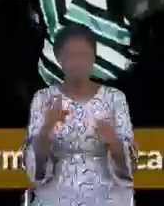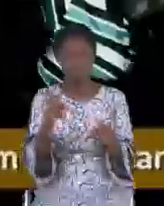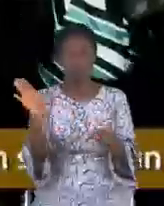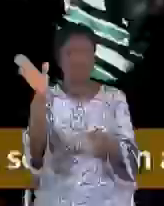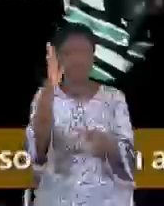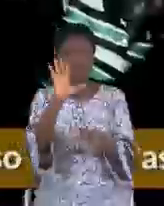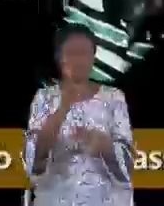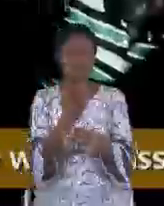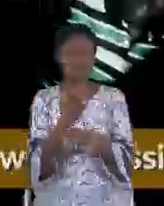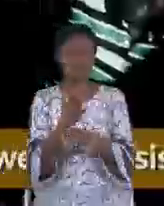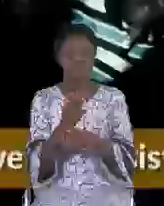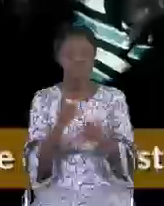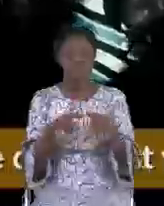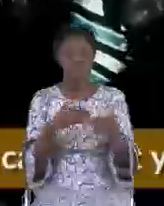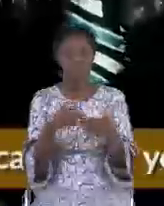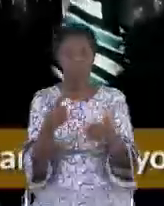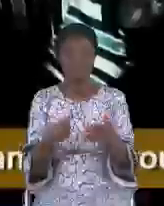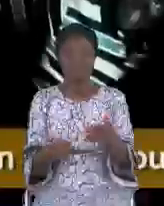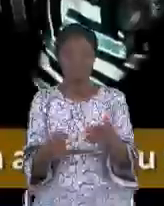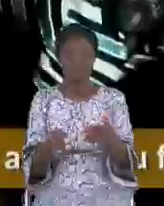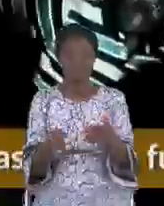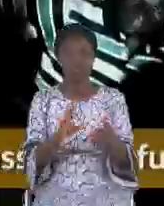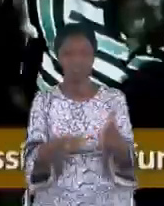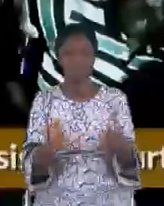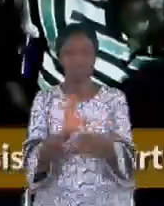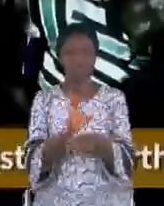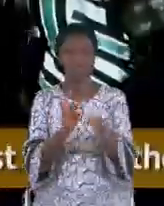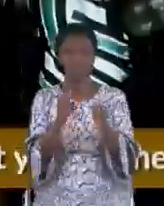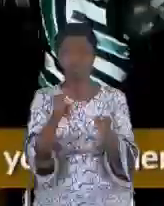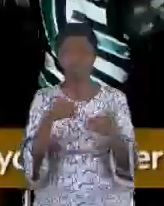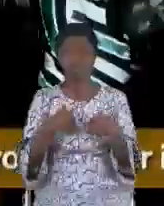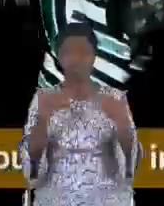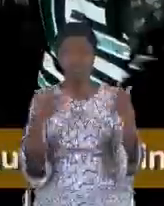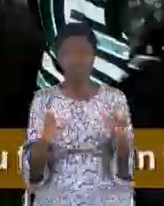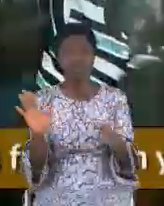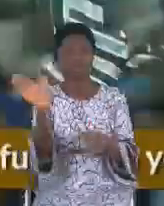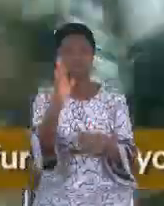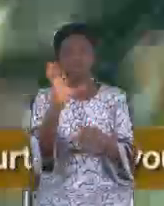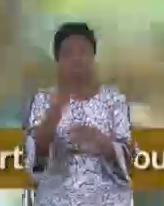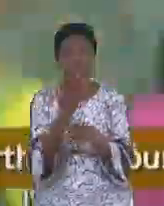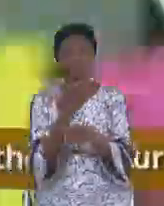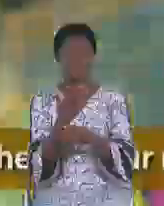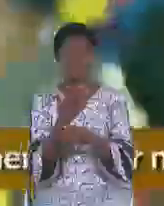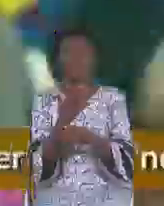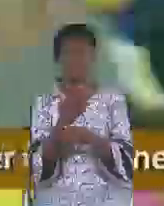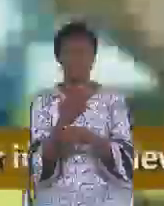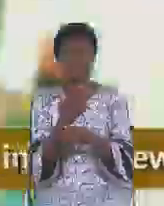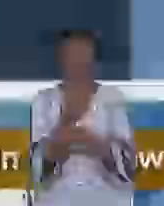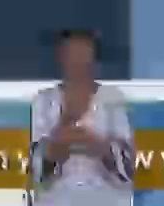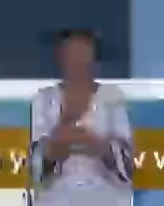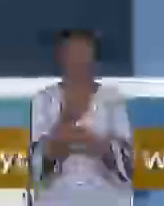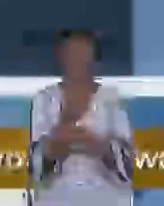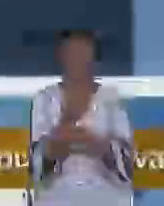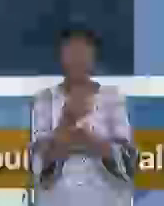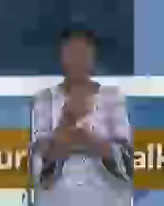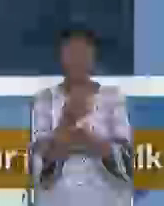Towards the children's church, if you are done, please wave your hand. And towards my